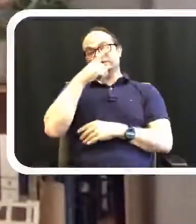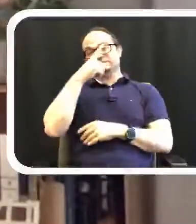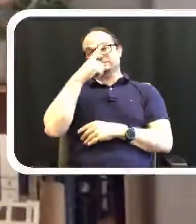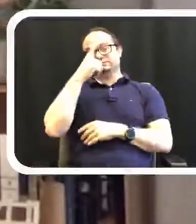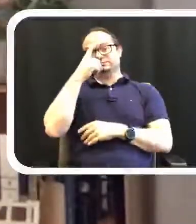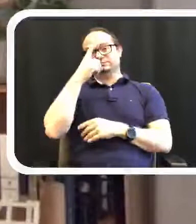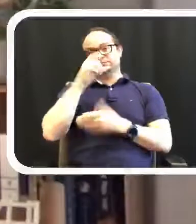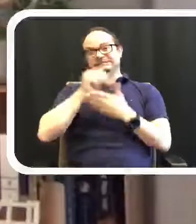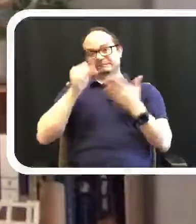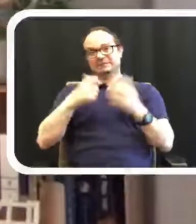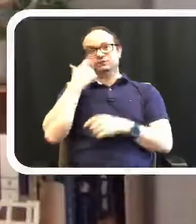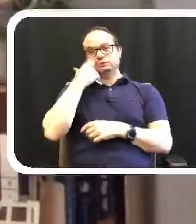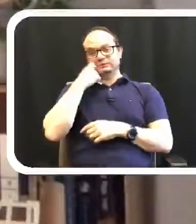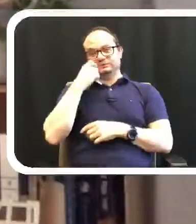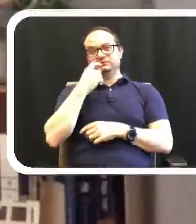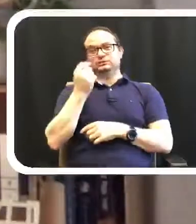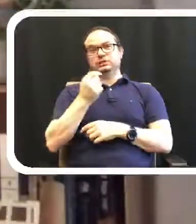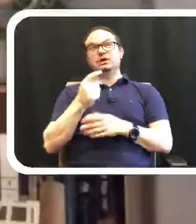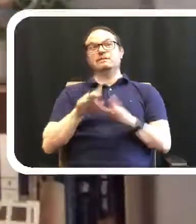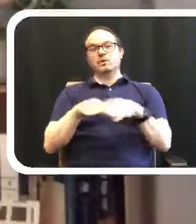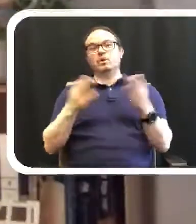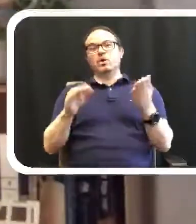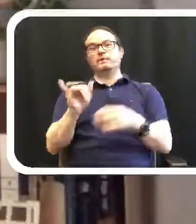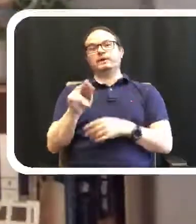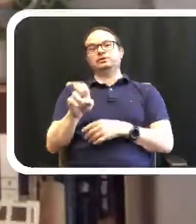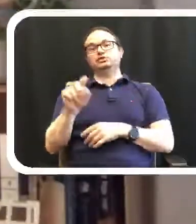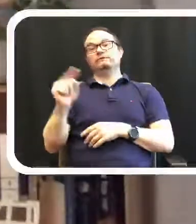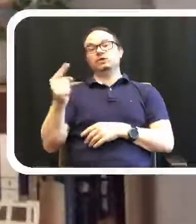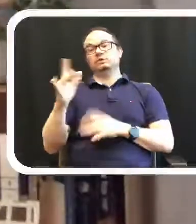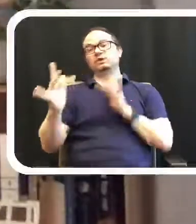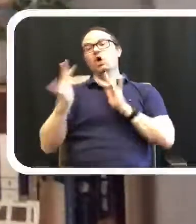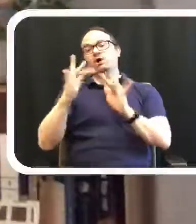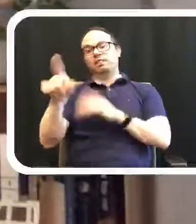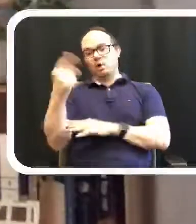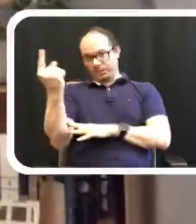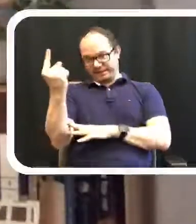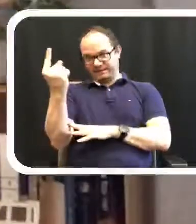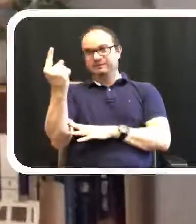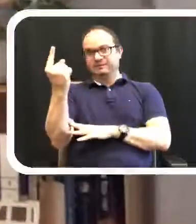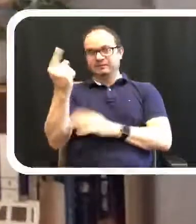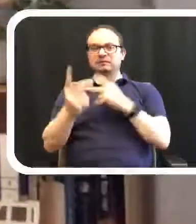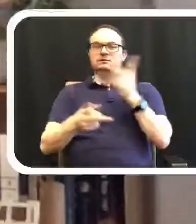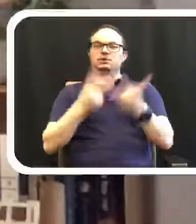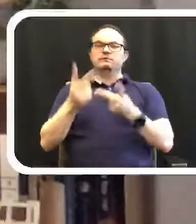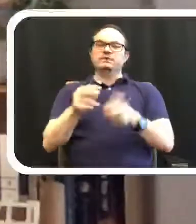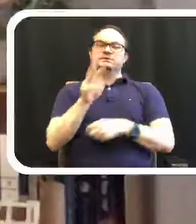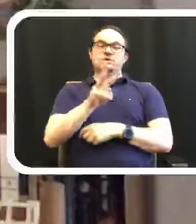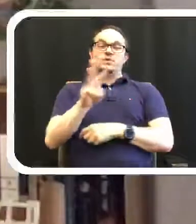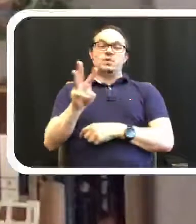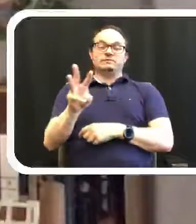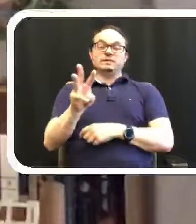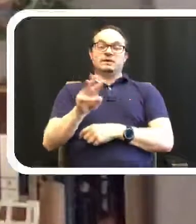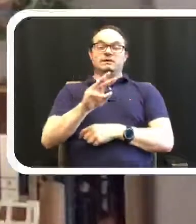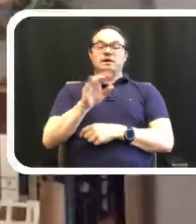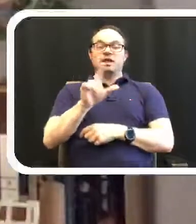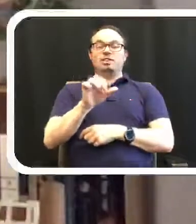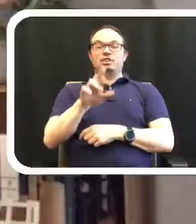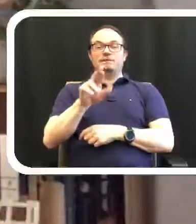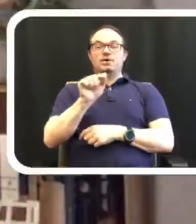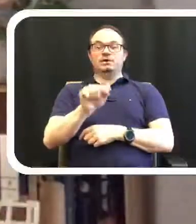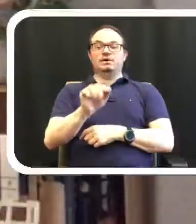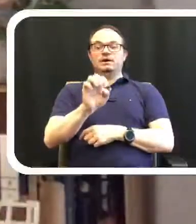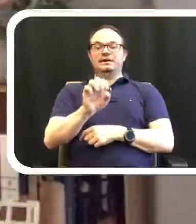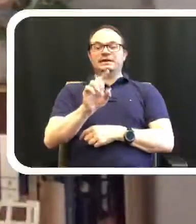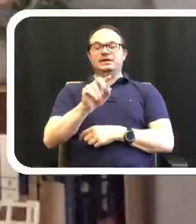Tuesday, but we will reopen on June 1st, online only. And so you can visit us on our website,